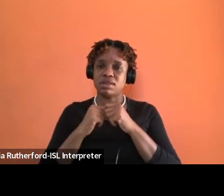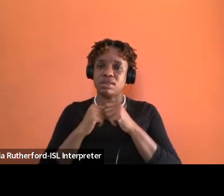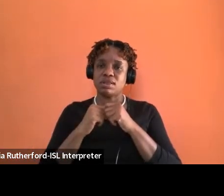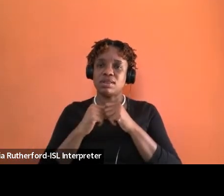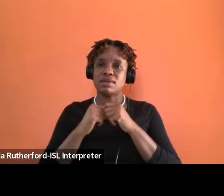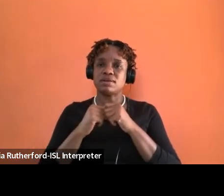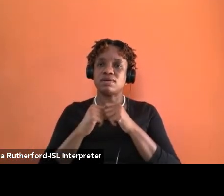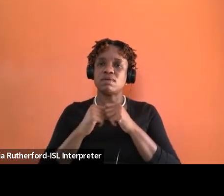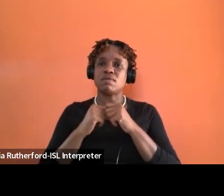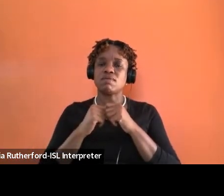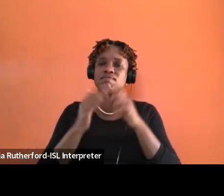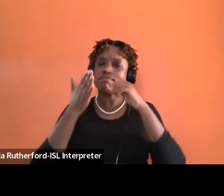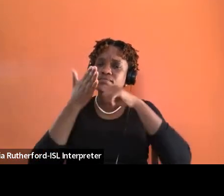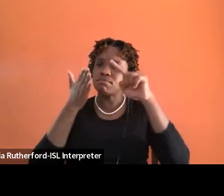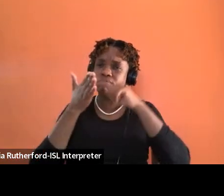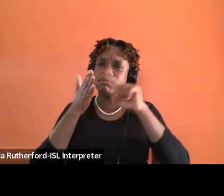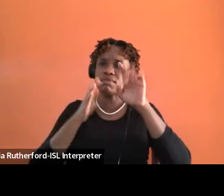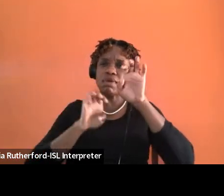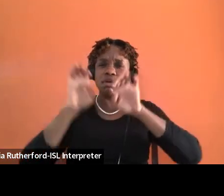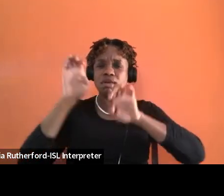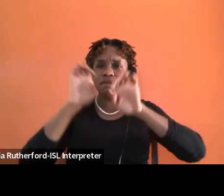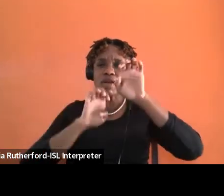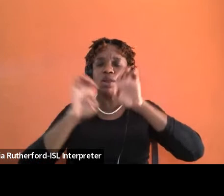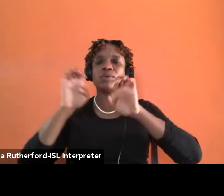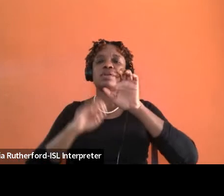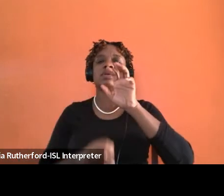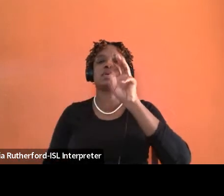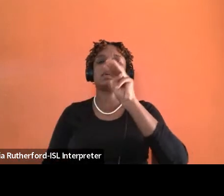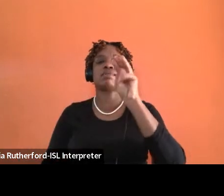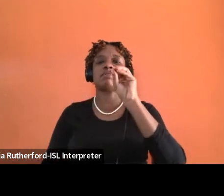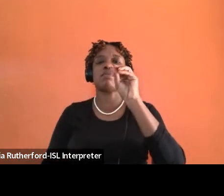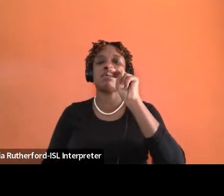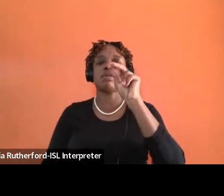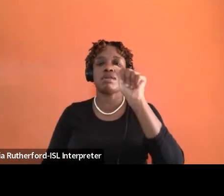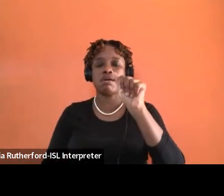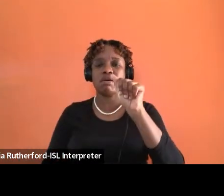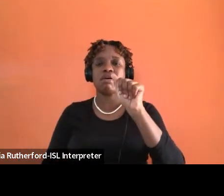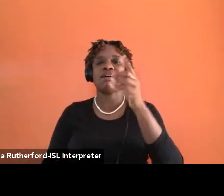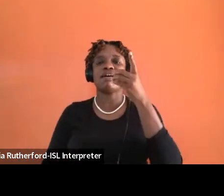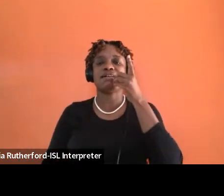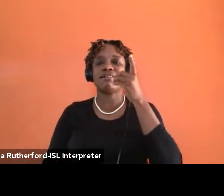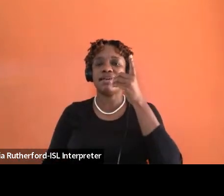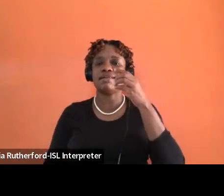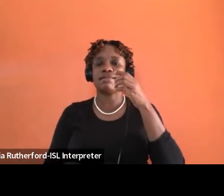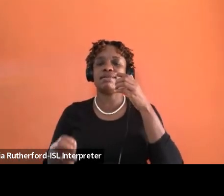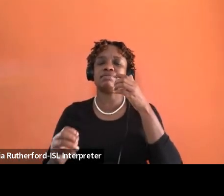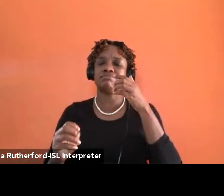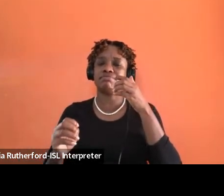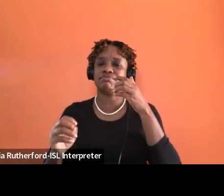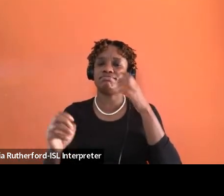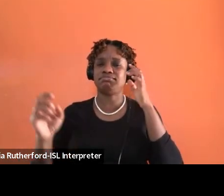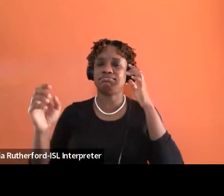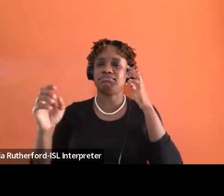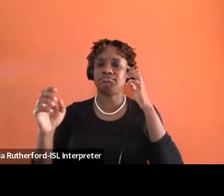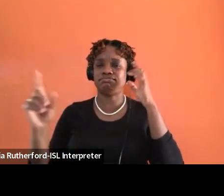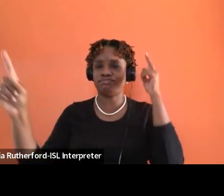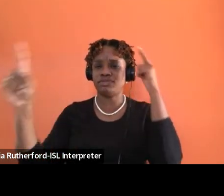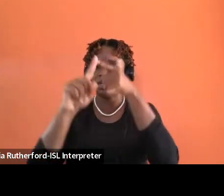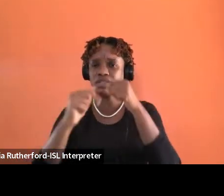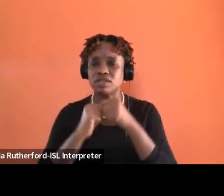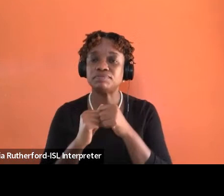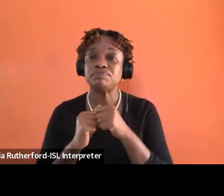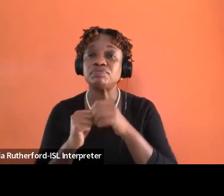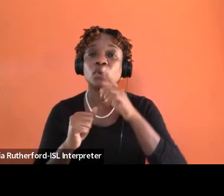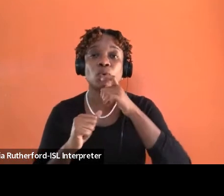Dental Polyclinic Deaf Dental Care Initiative. Our presenter is